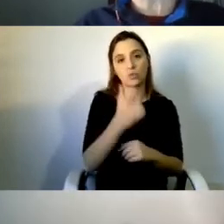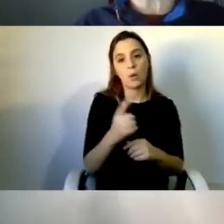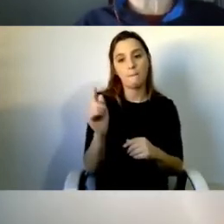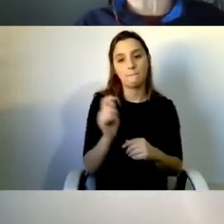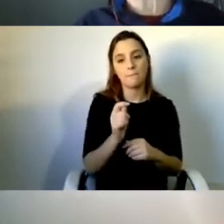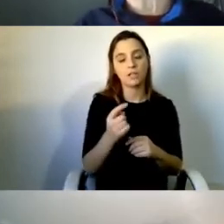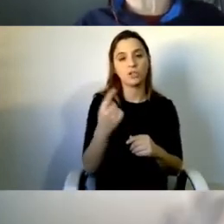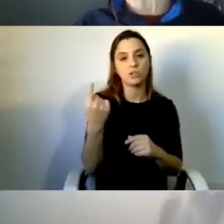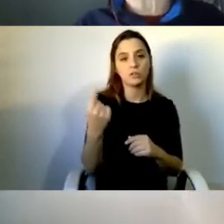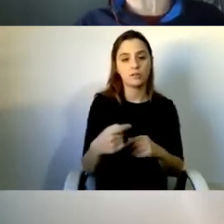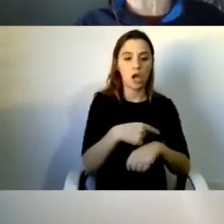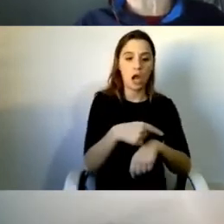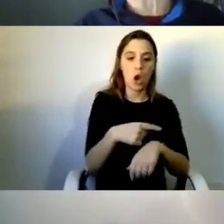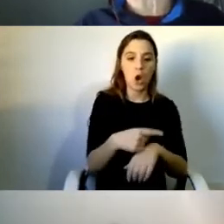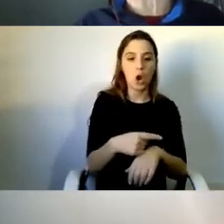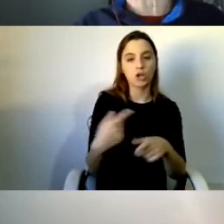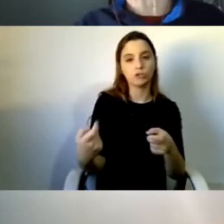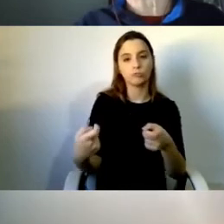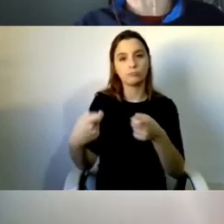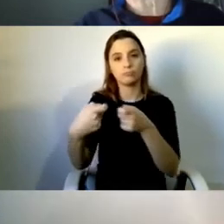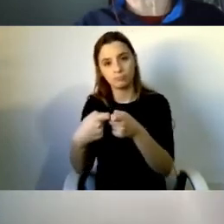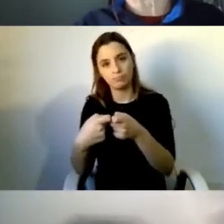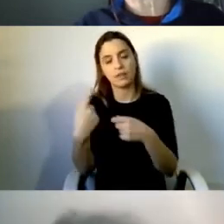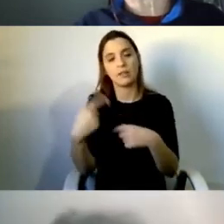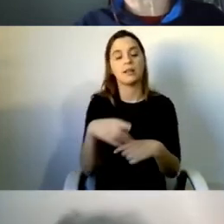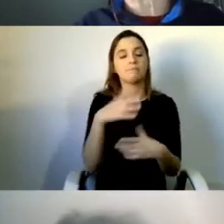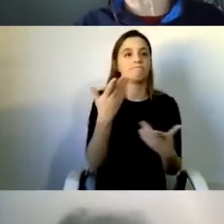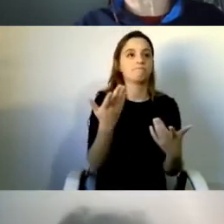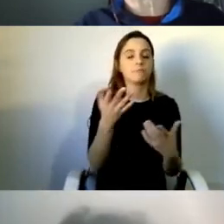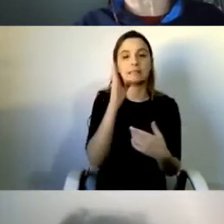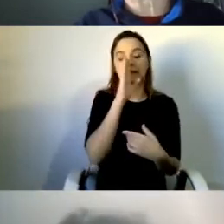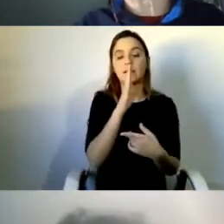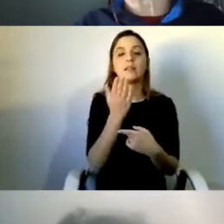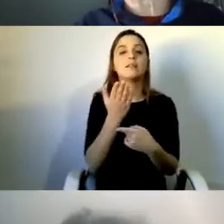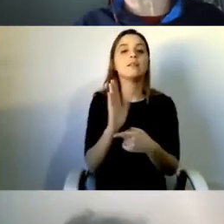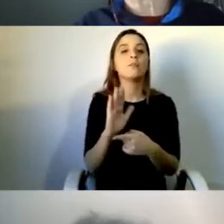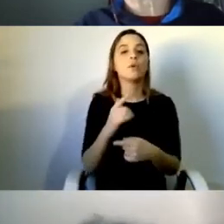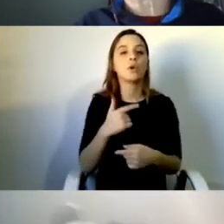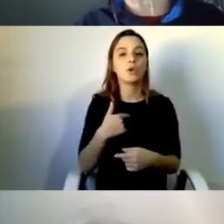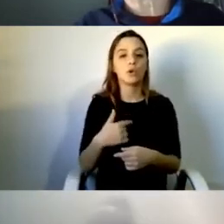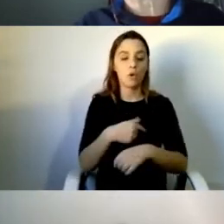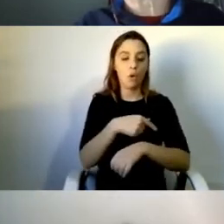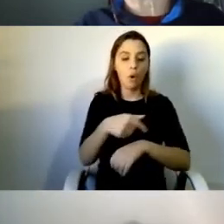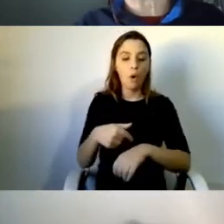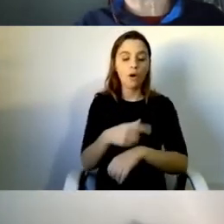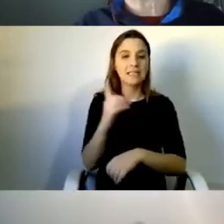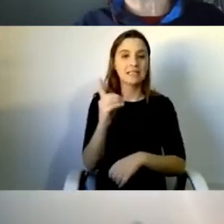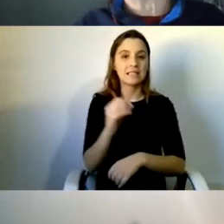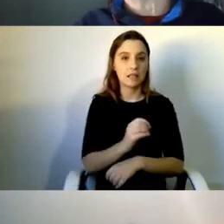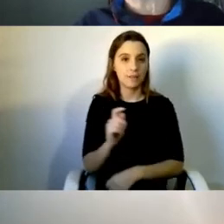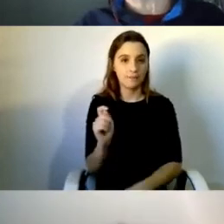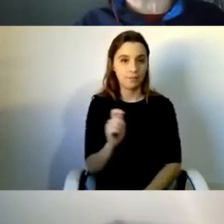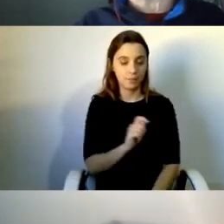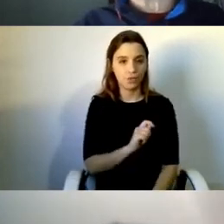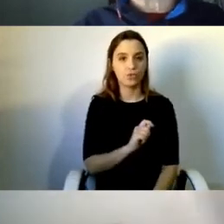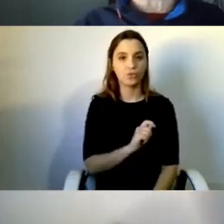had, for example, if I had 60 hours a month, I could have had as